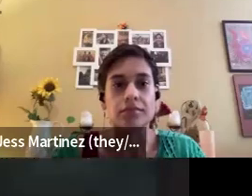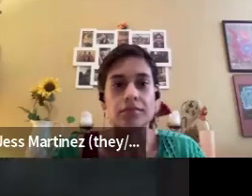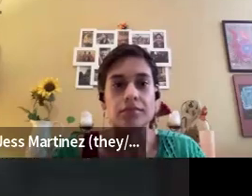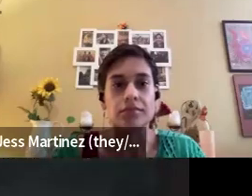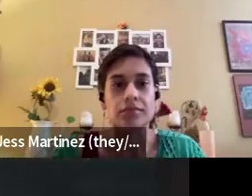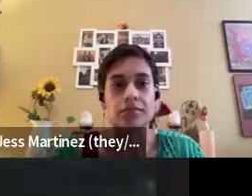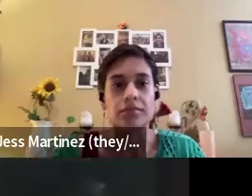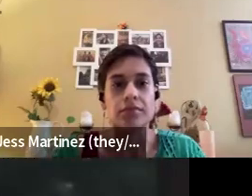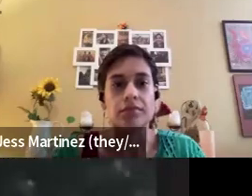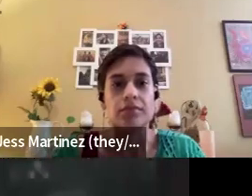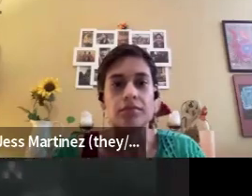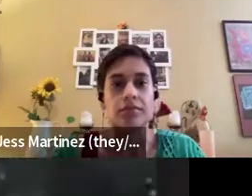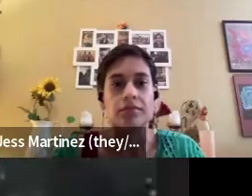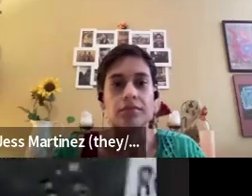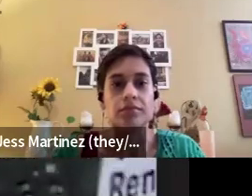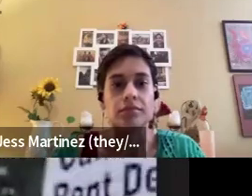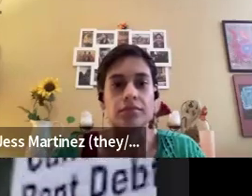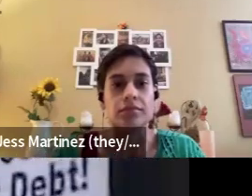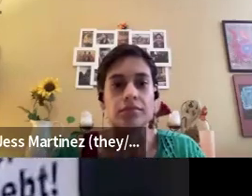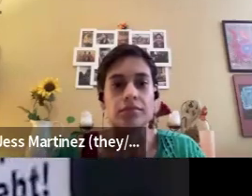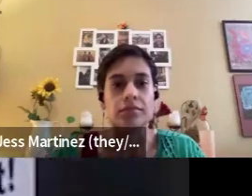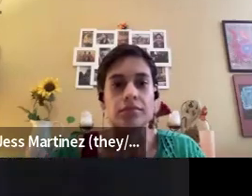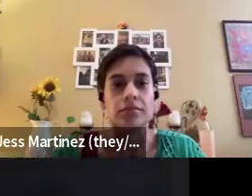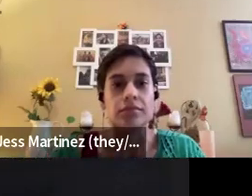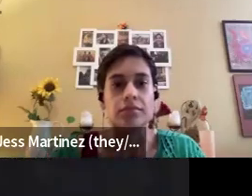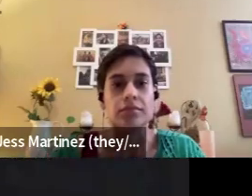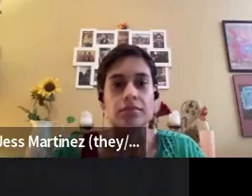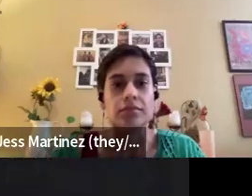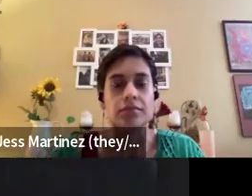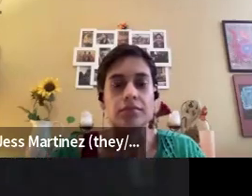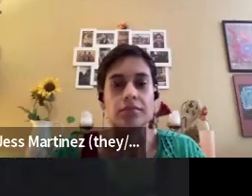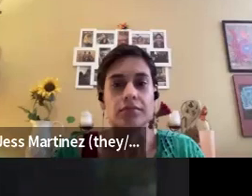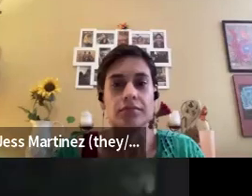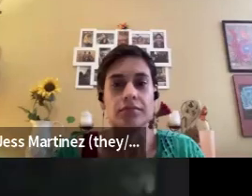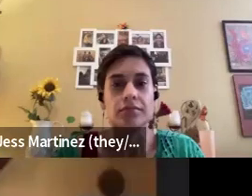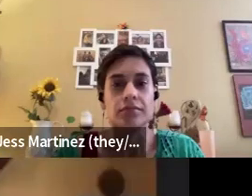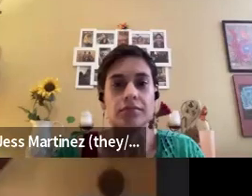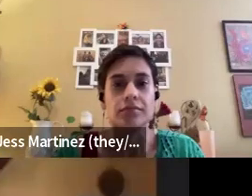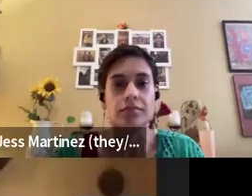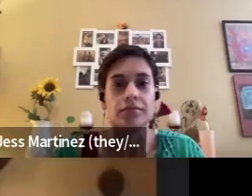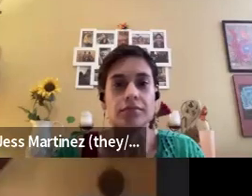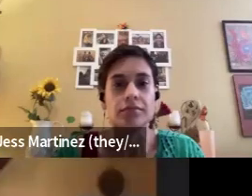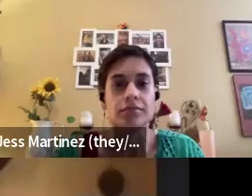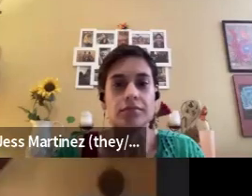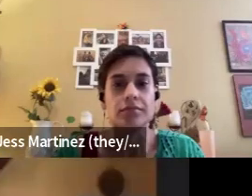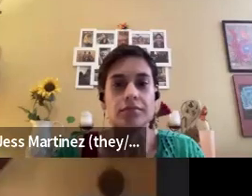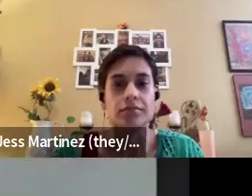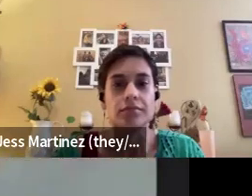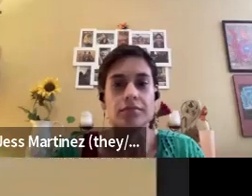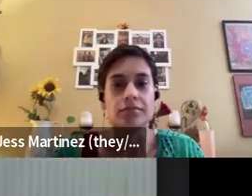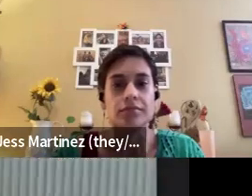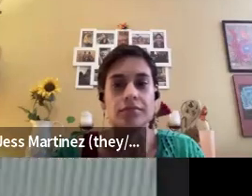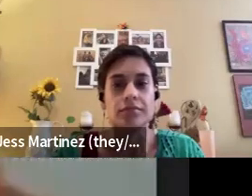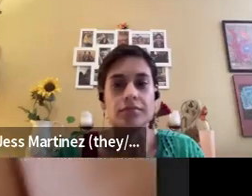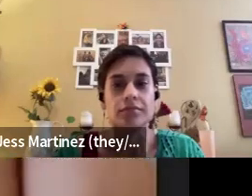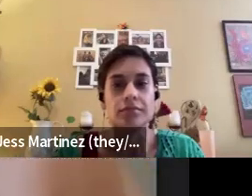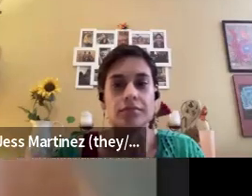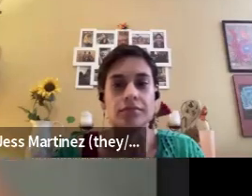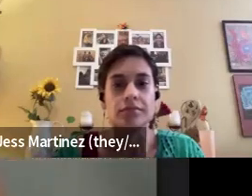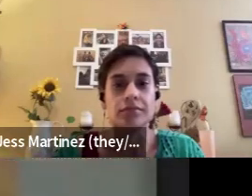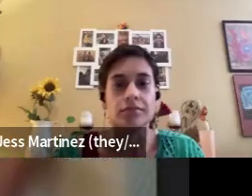were able to raise funds to cover people's medications. We were able to help folks impacted by